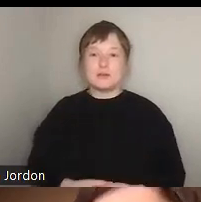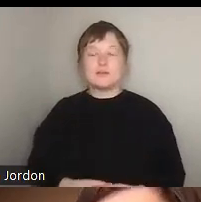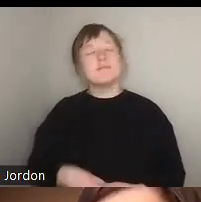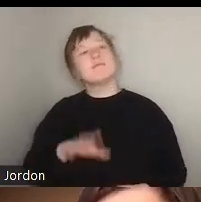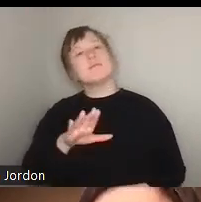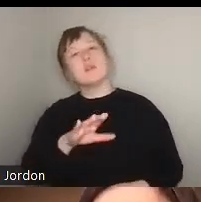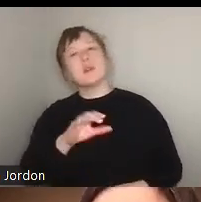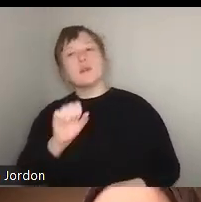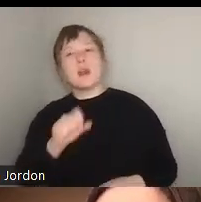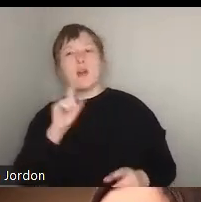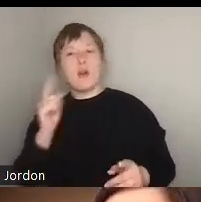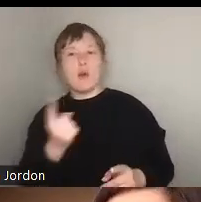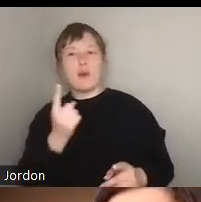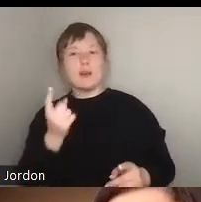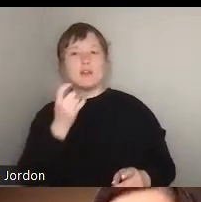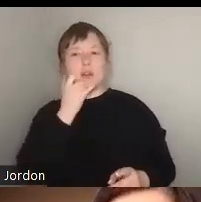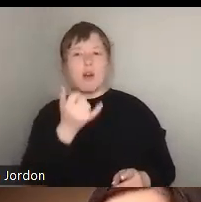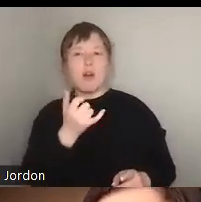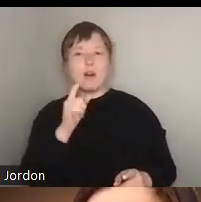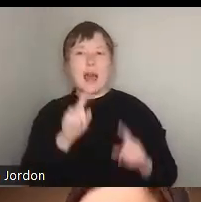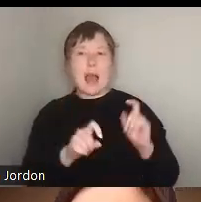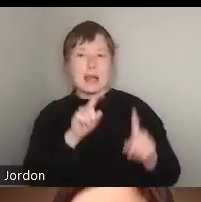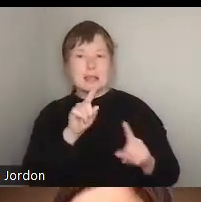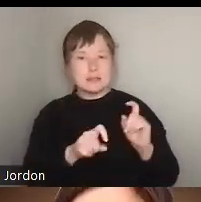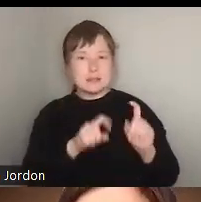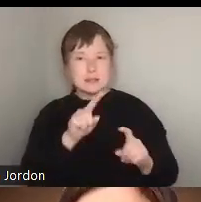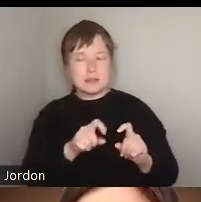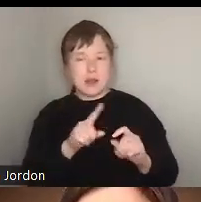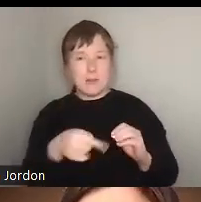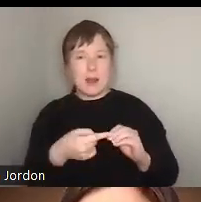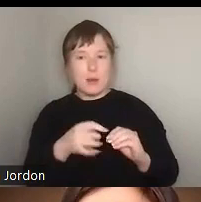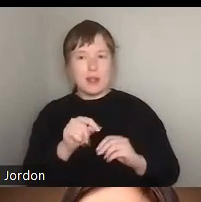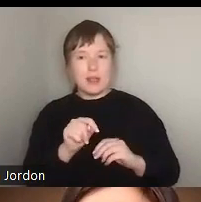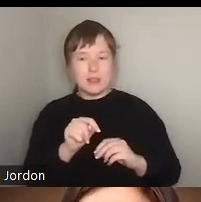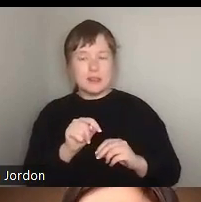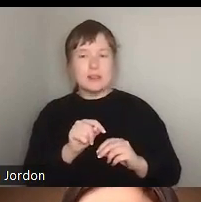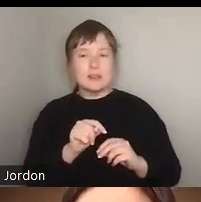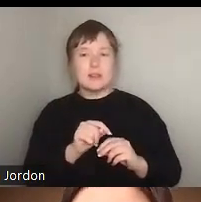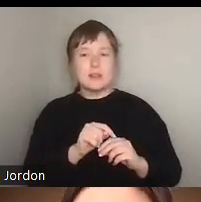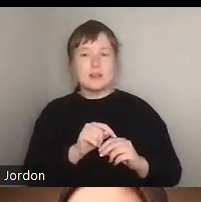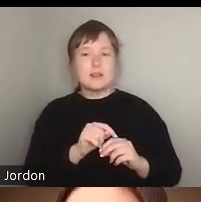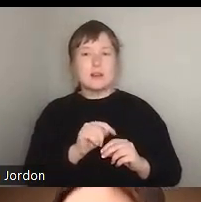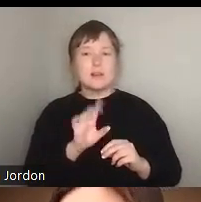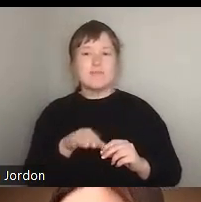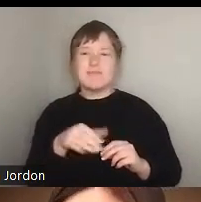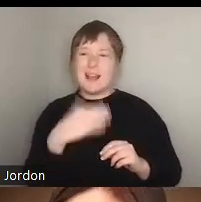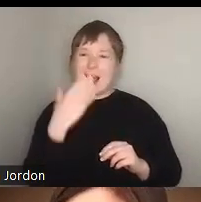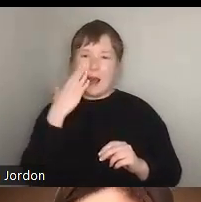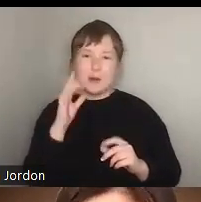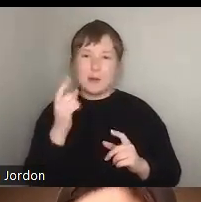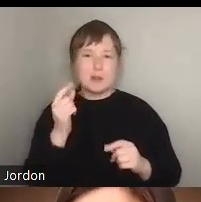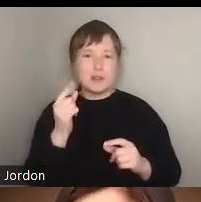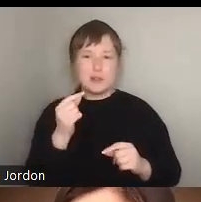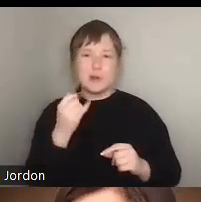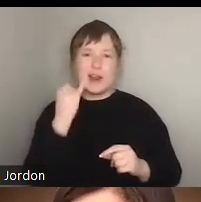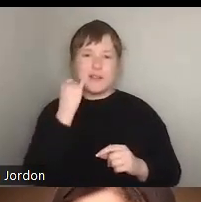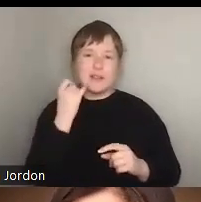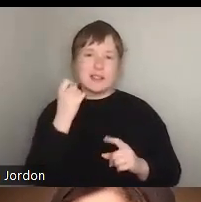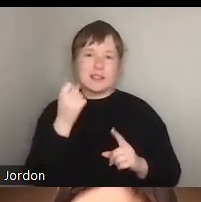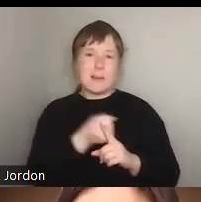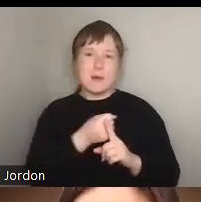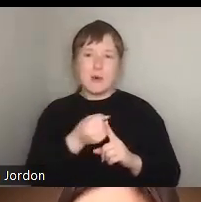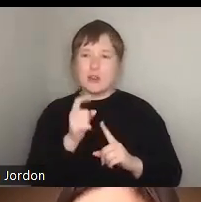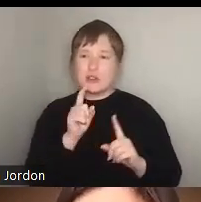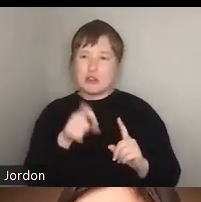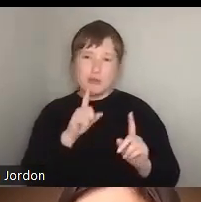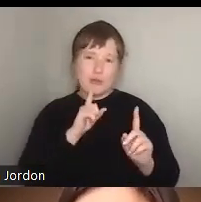call and ask questions about it. like say, hey, I don't know whether or not this is something I'm supposed to be